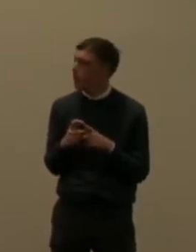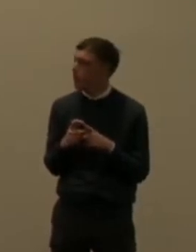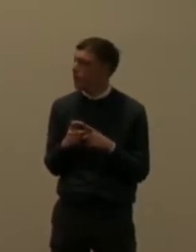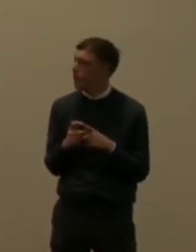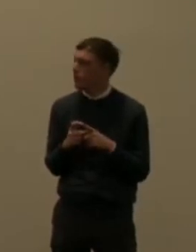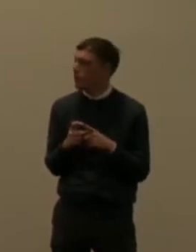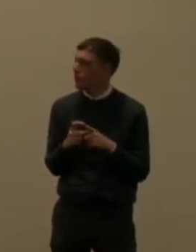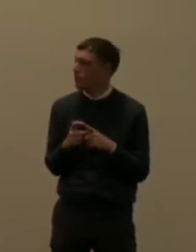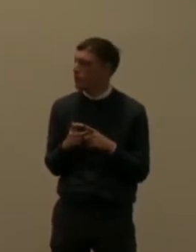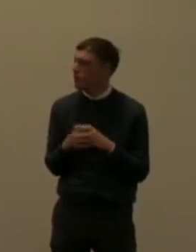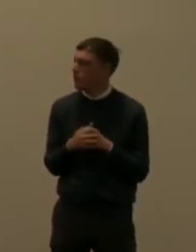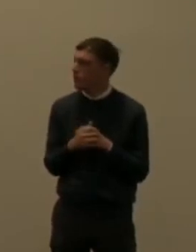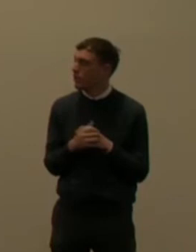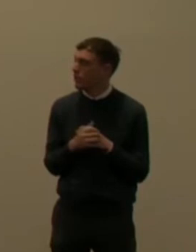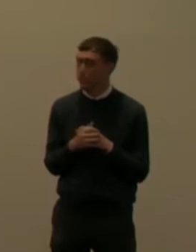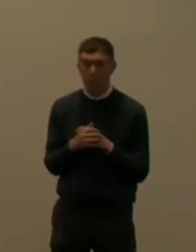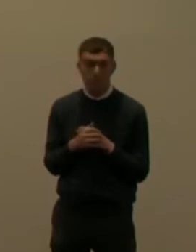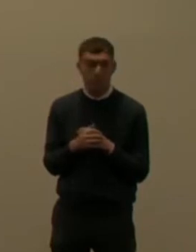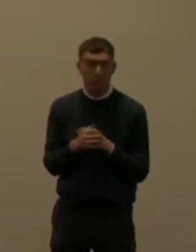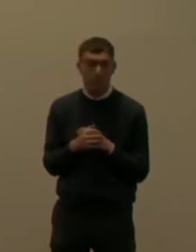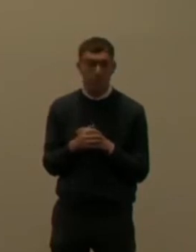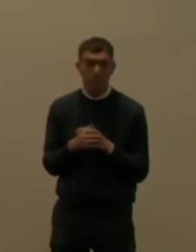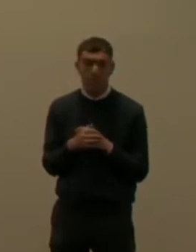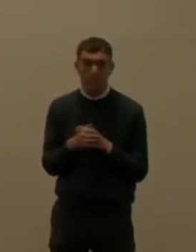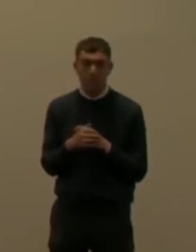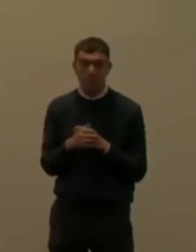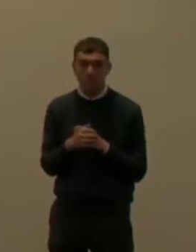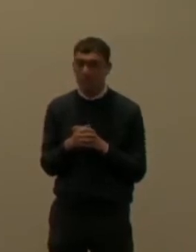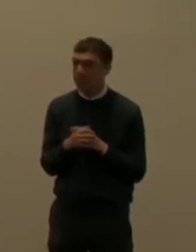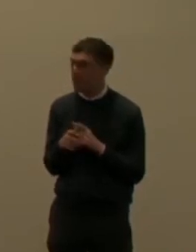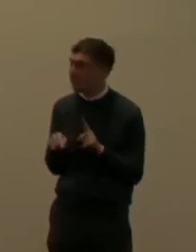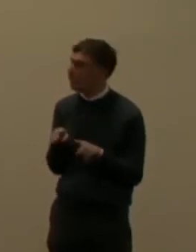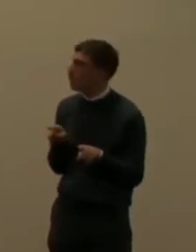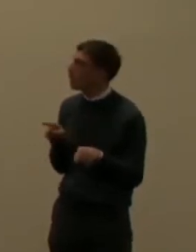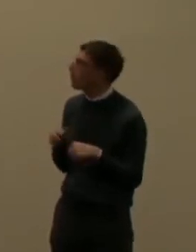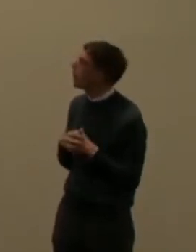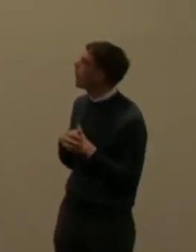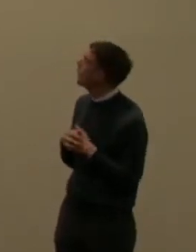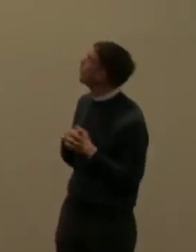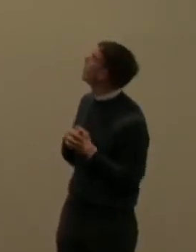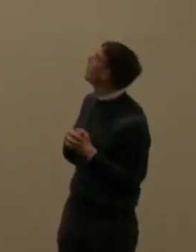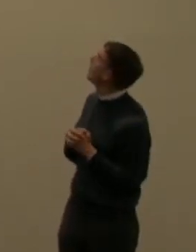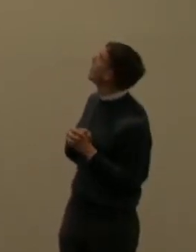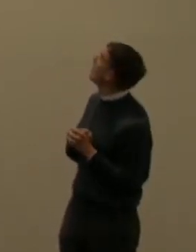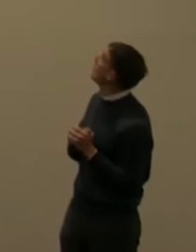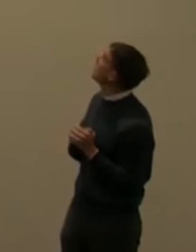expense tracker SharePoint list. So this is why I am saying that this variable, I want to update it with that